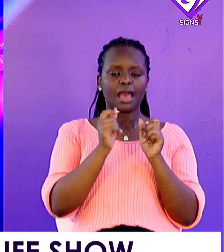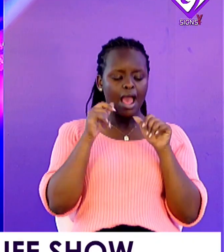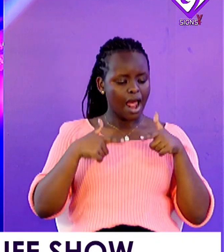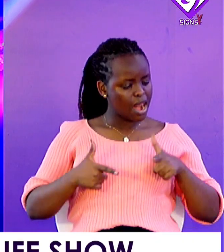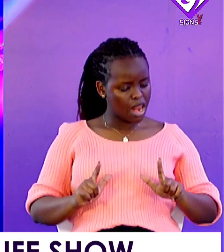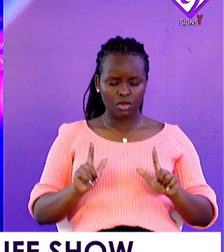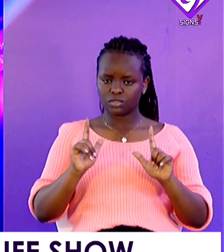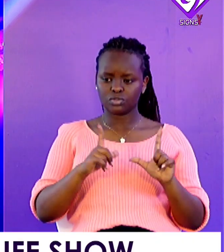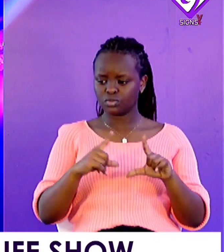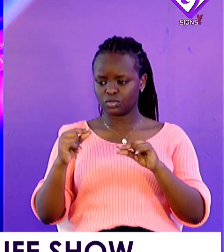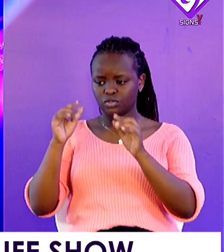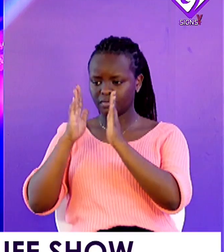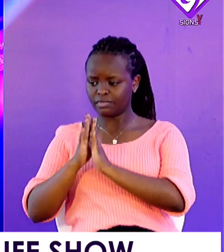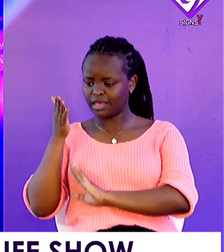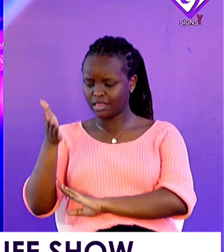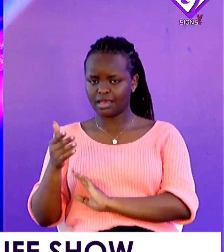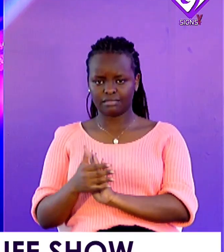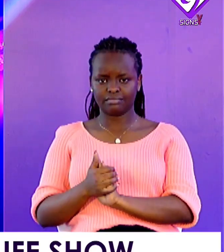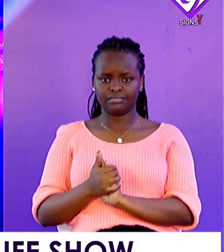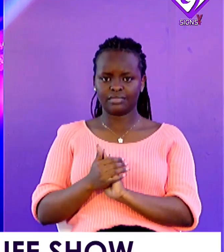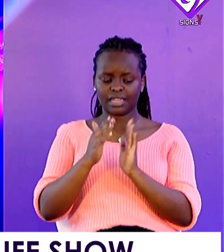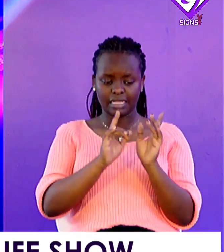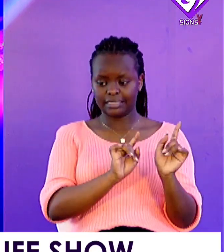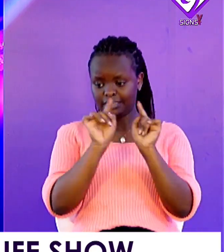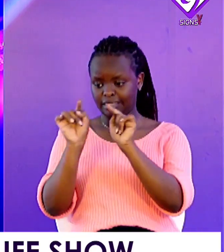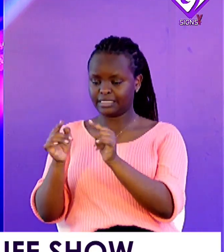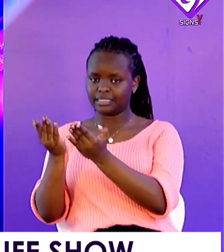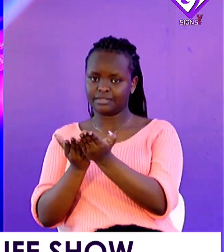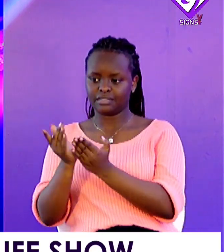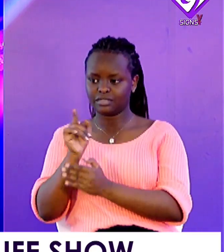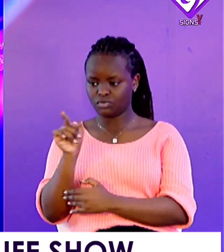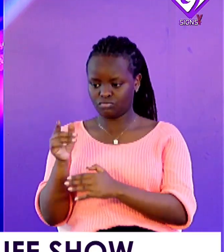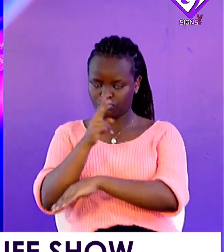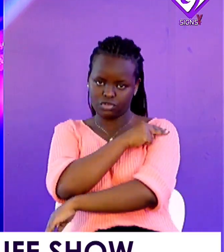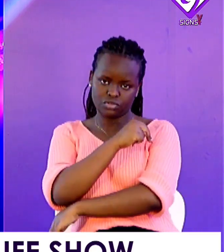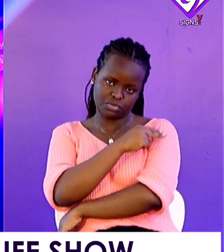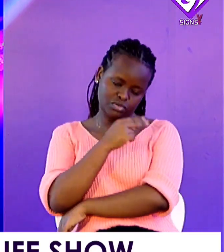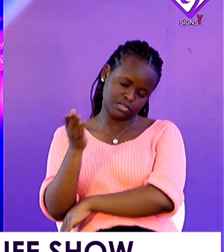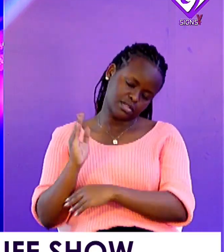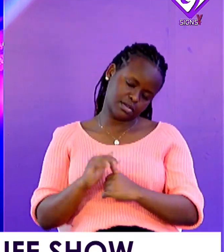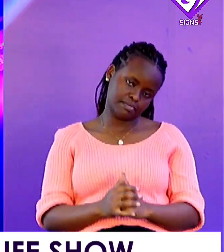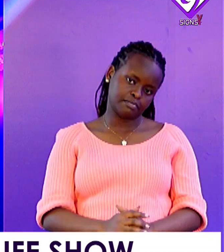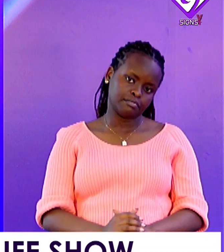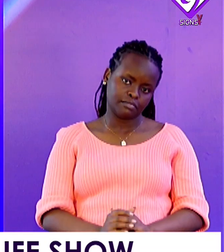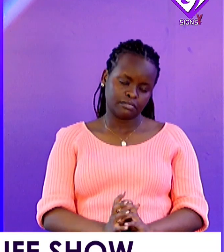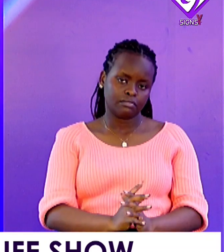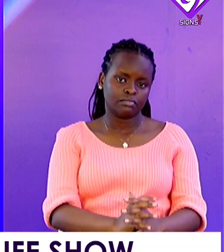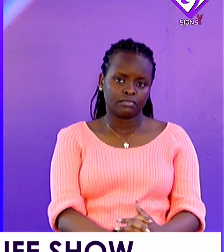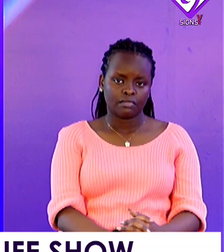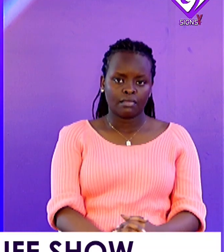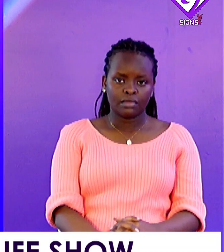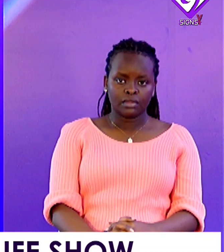have a right to attend to them, to take the services to those places. Okay. Yeah. In